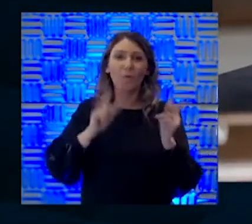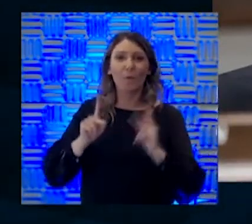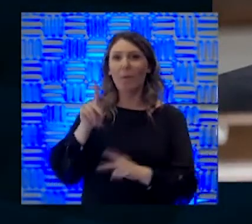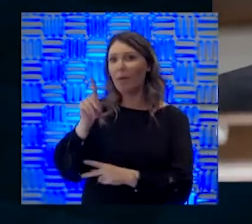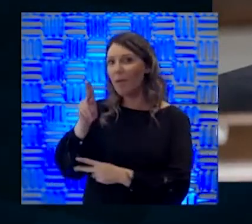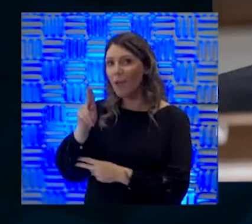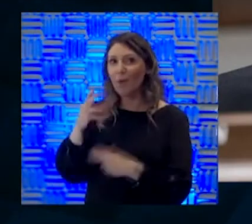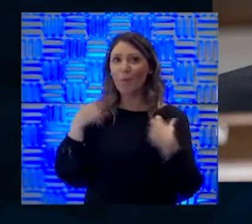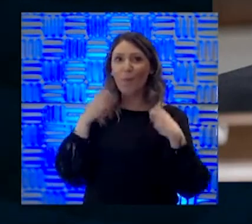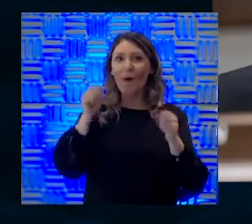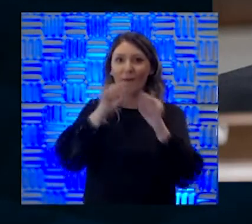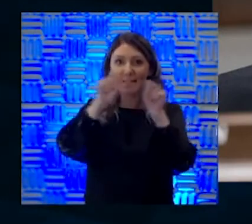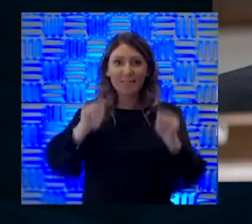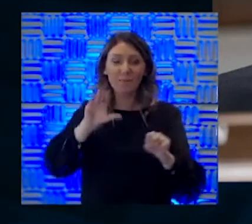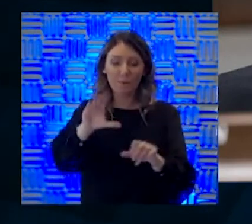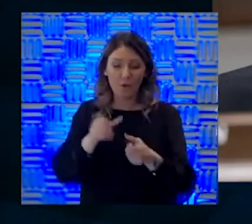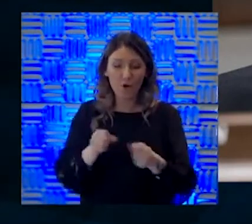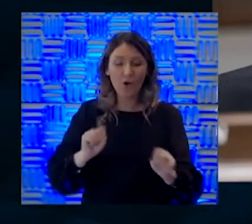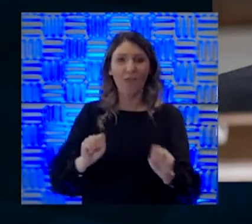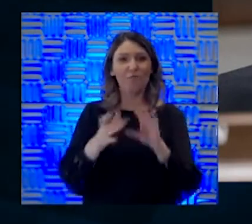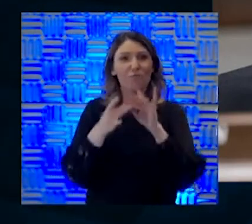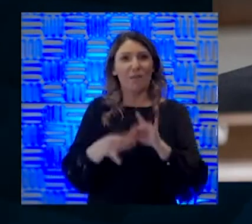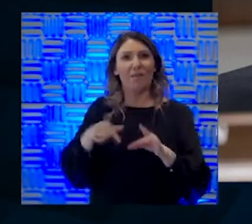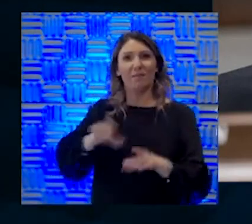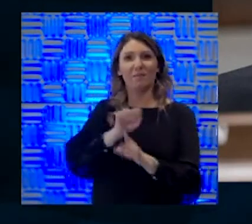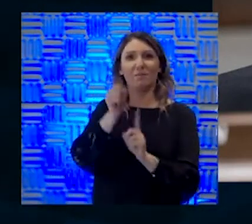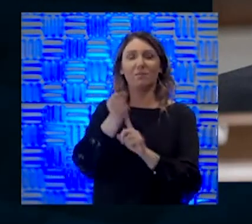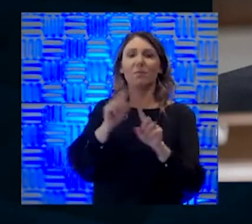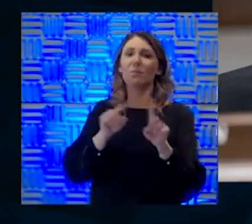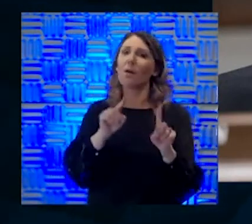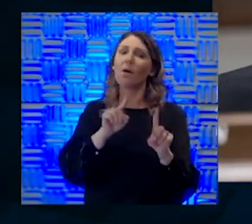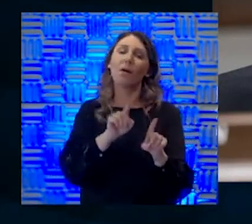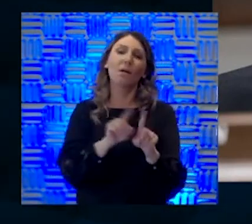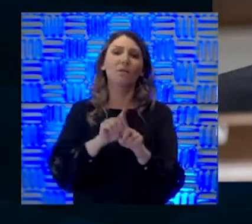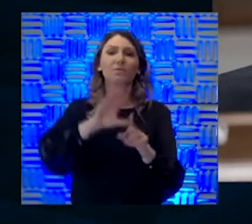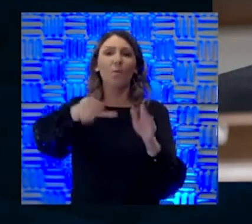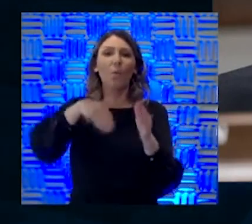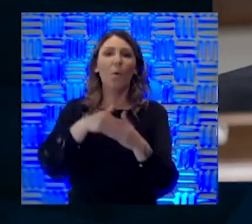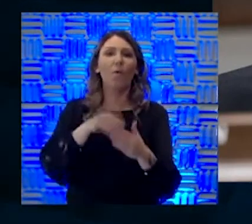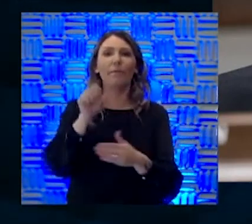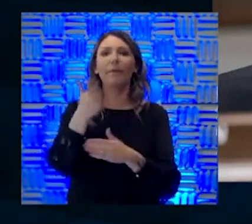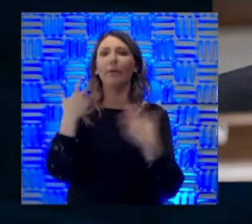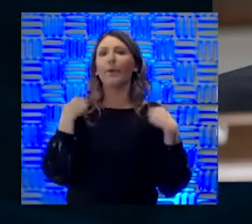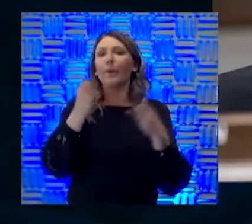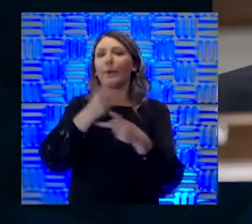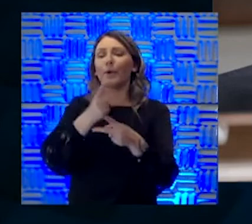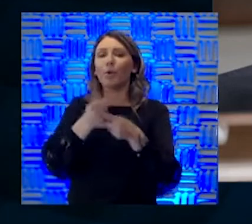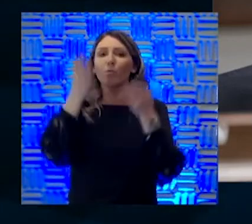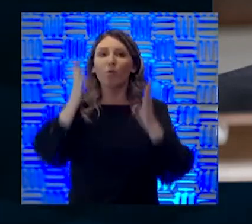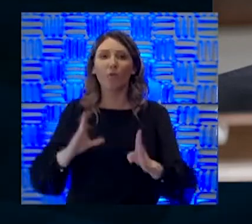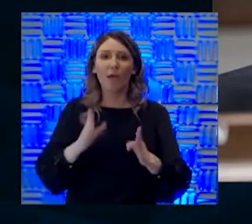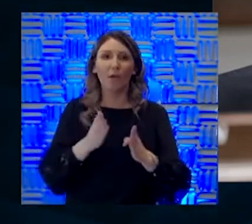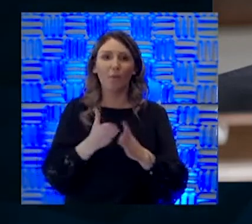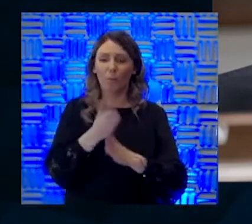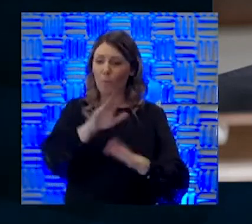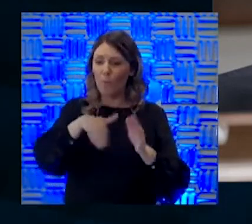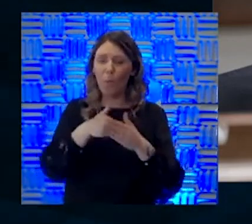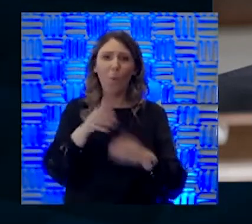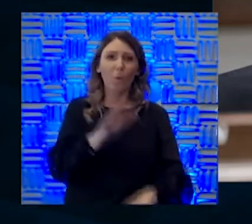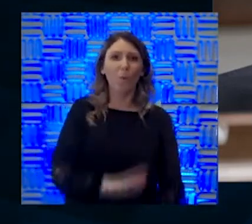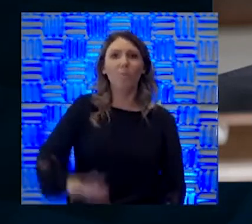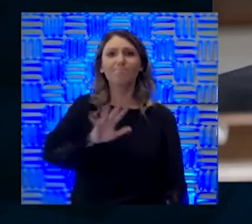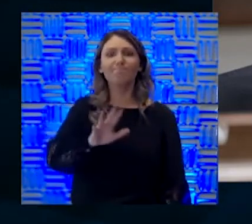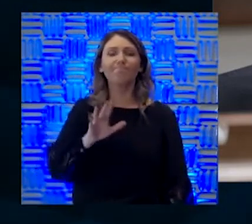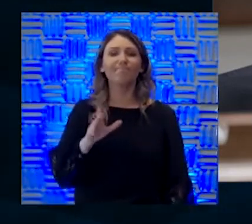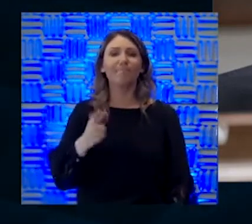System in their efforts in this regard. But I would also, to all of our other healthcare providers across the region who